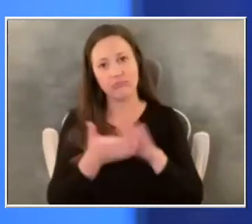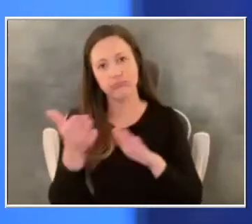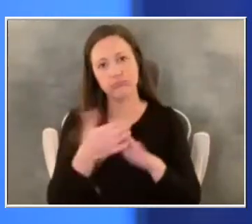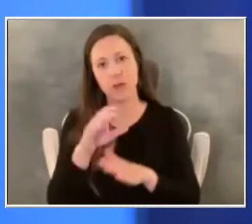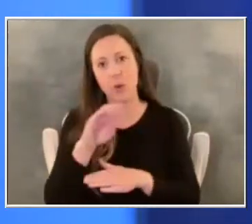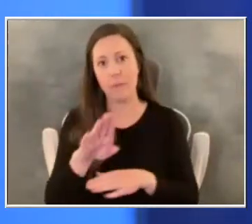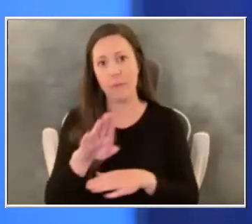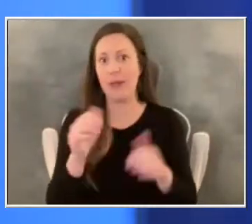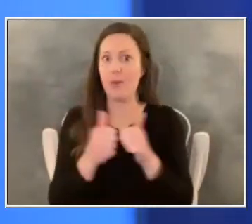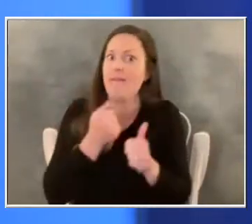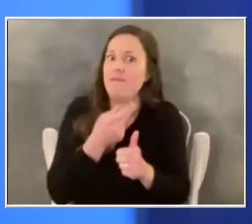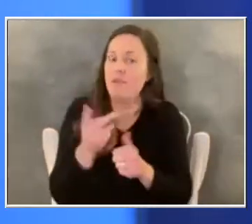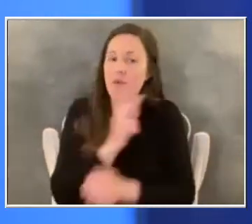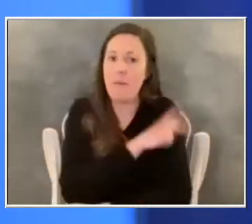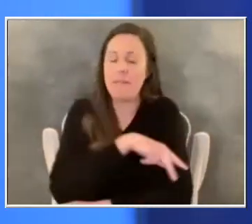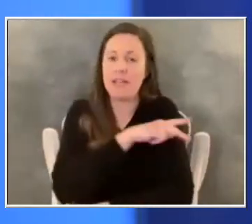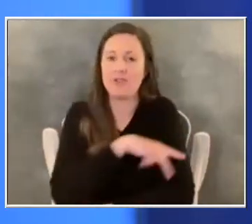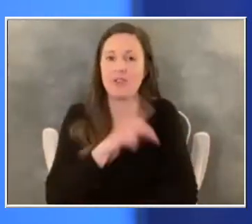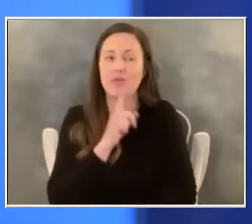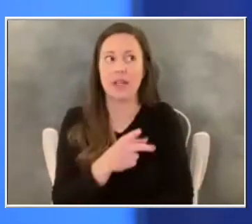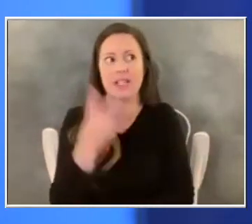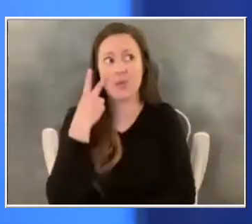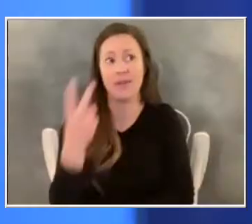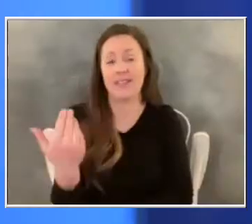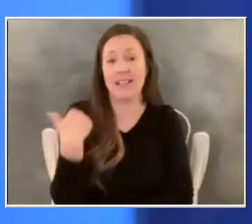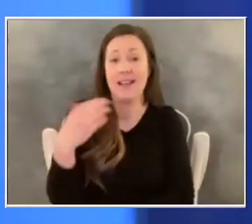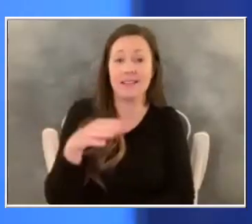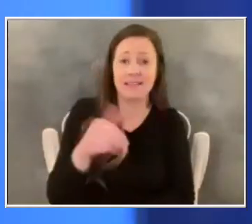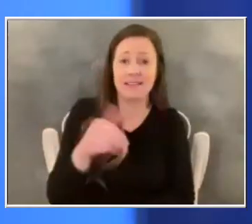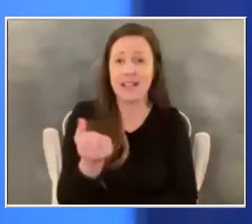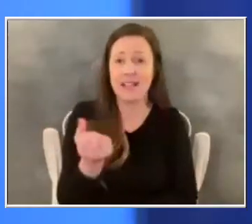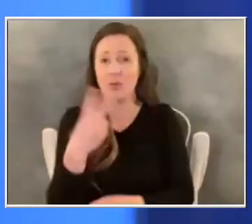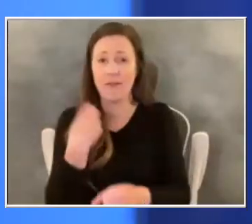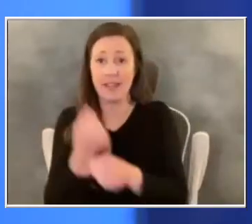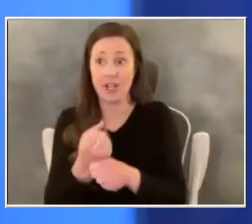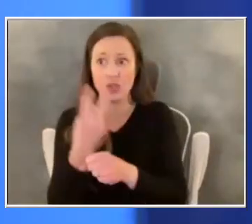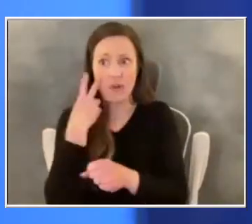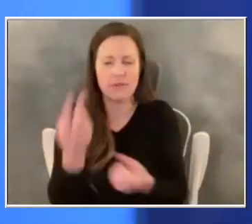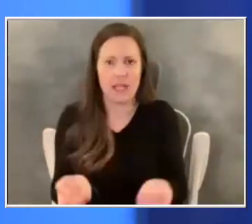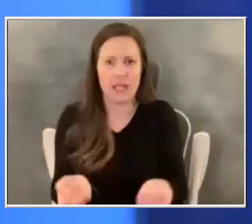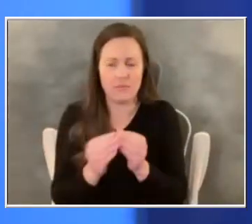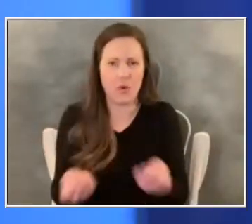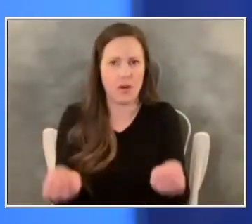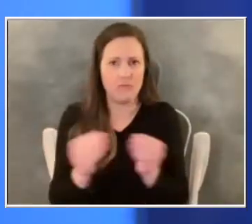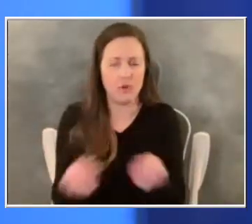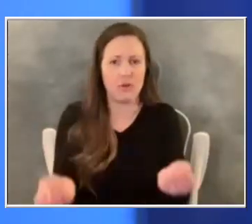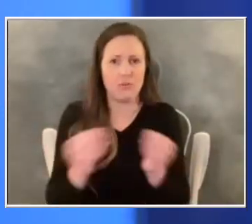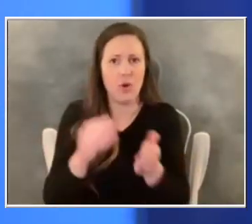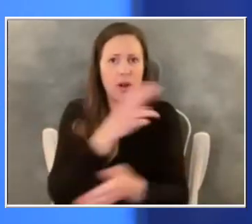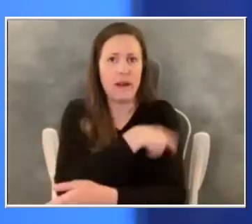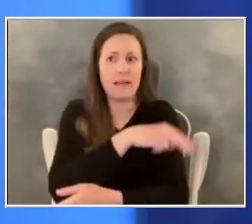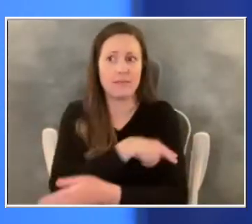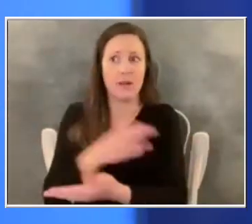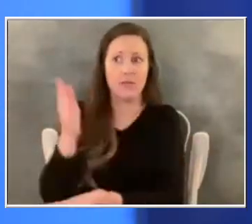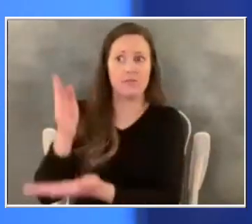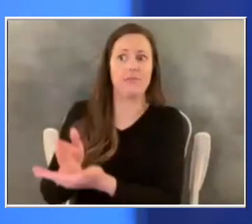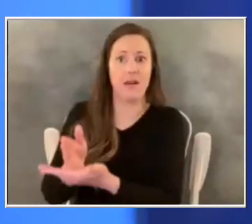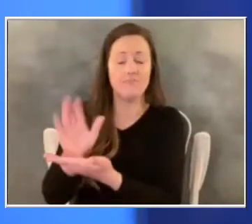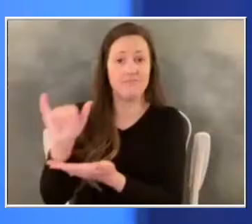And so we have seen in the last 10, 12 years, more and more hospitals give up those services. And as a